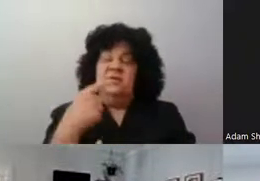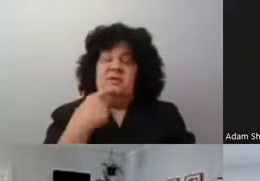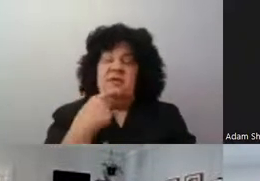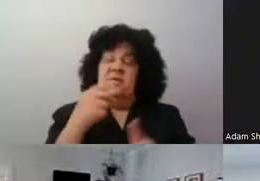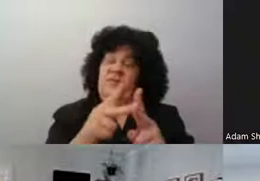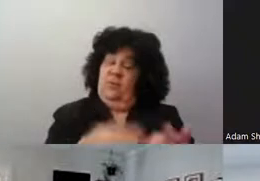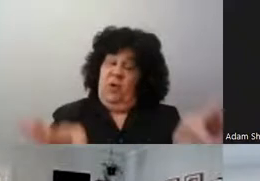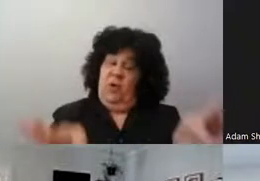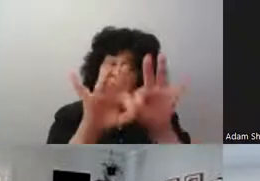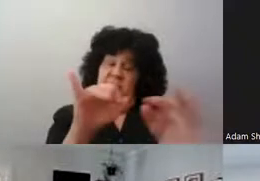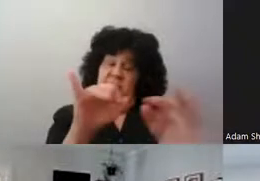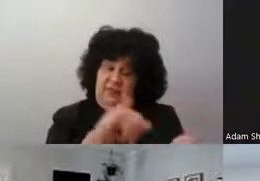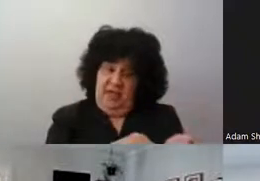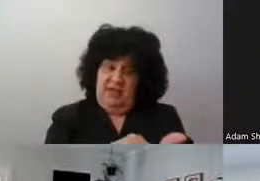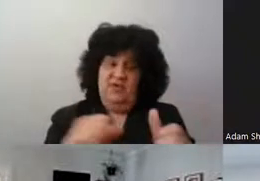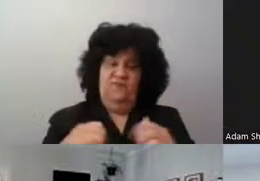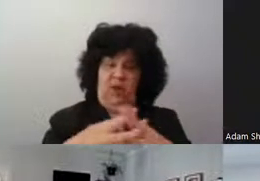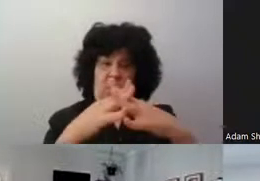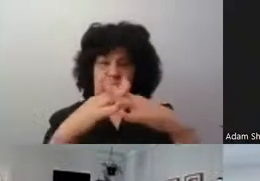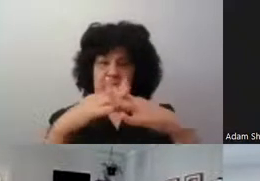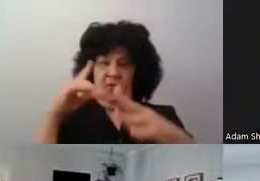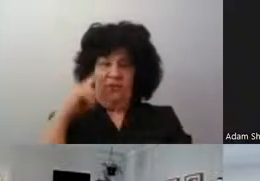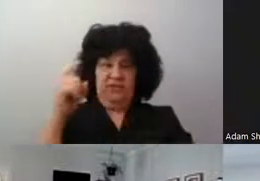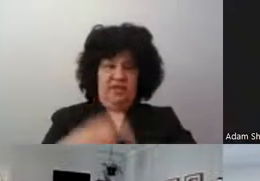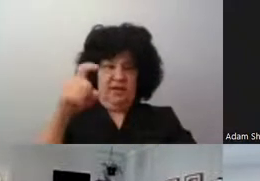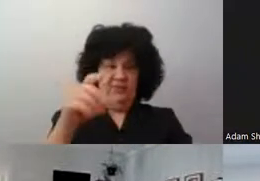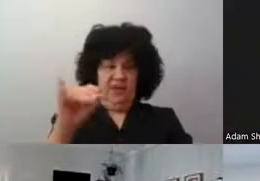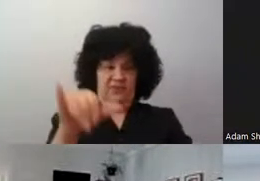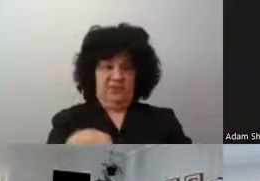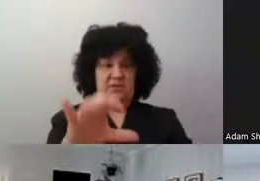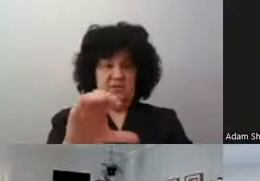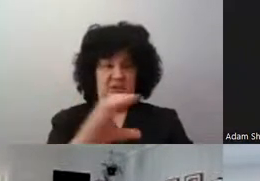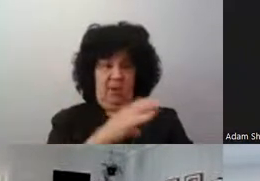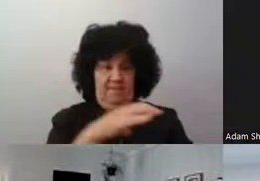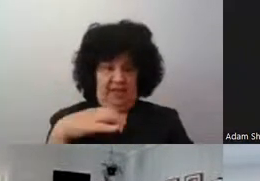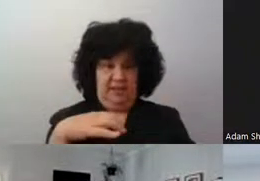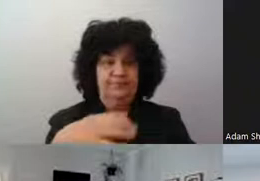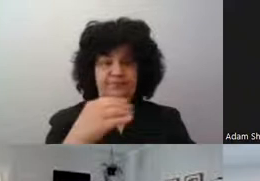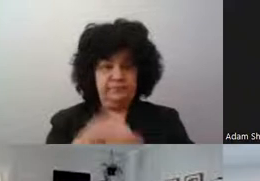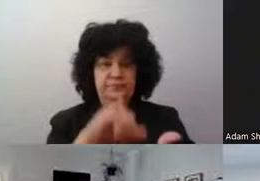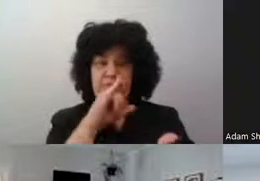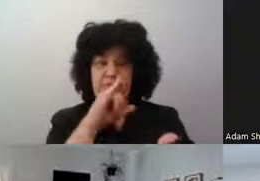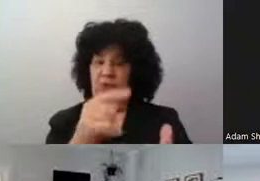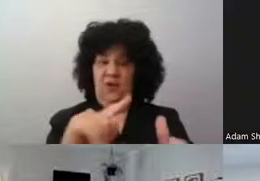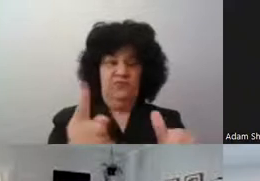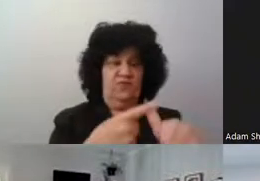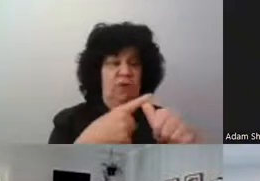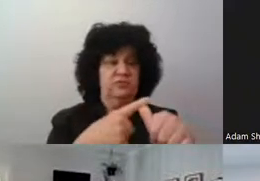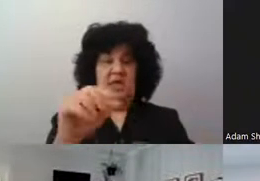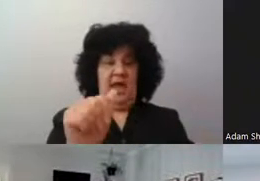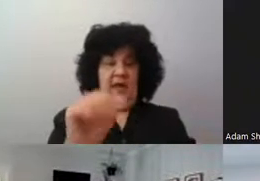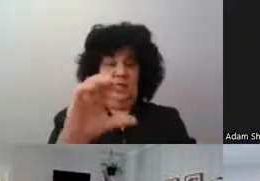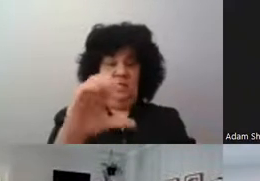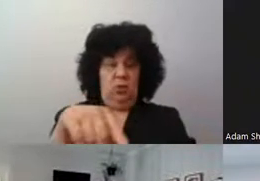this framework is for the timing of this committee. And again, I'll note this is the first acquisition advisory committee